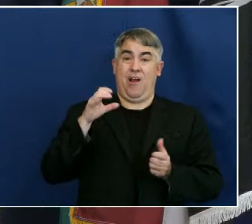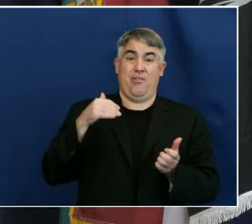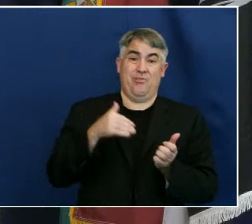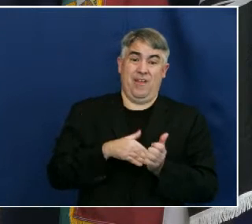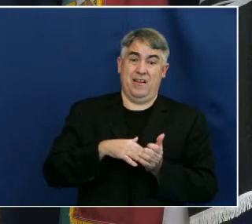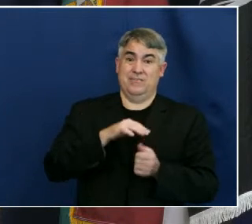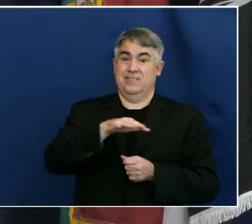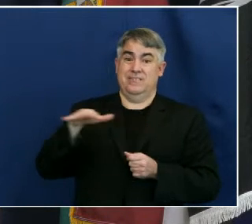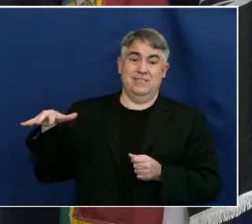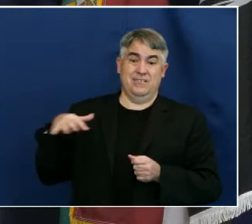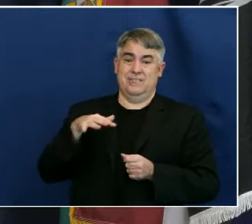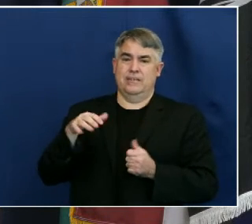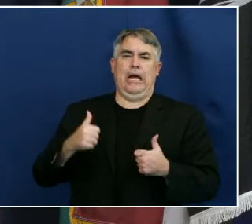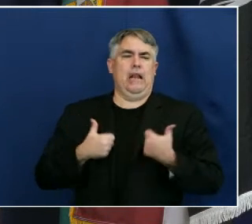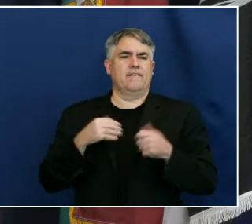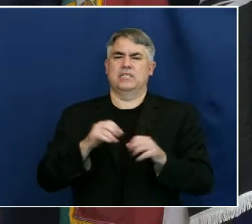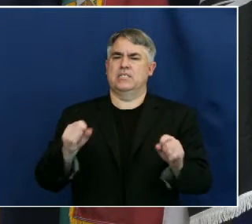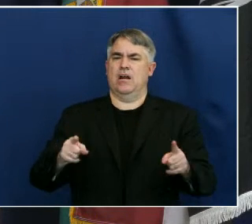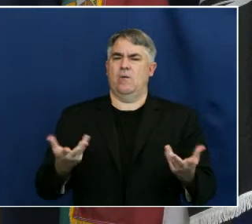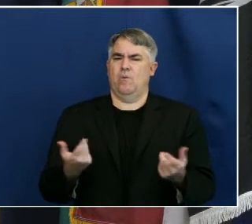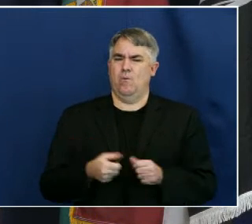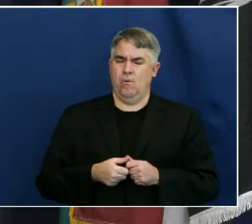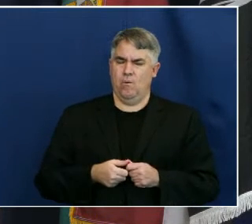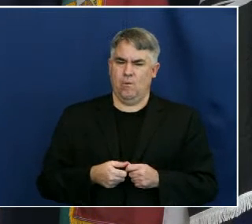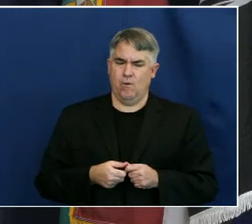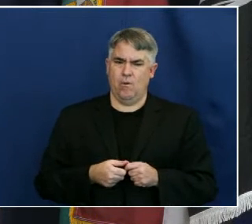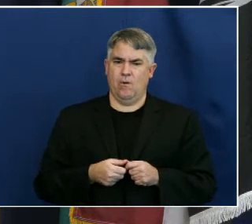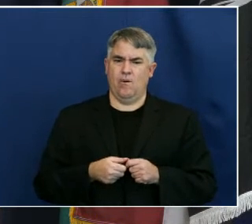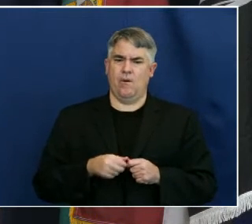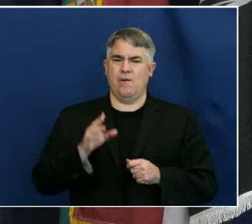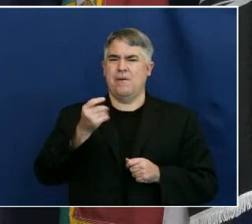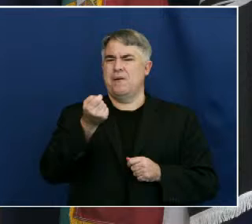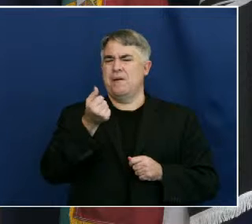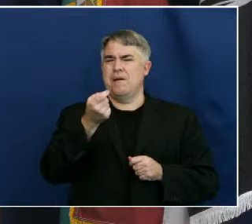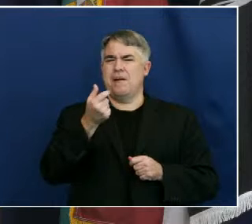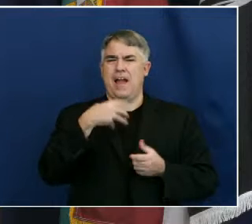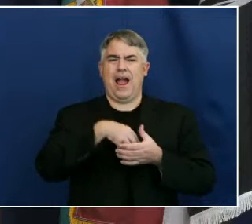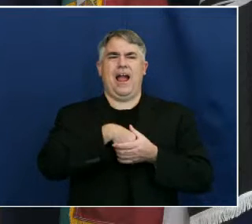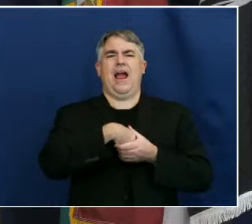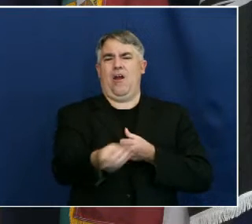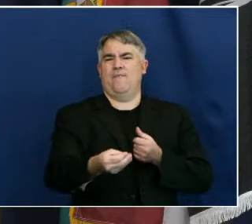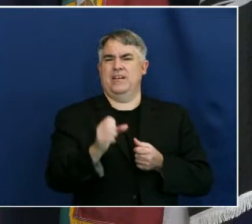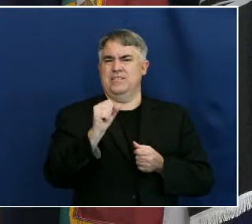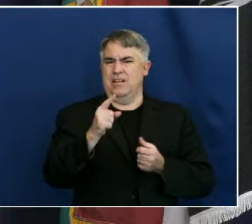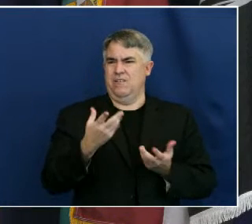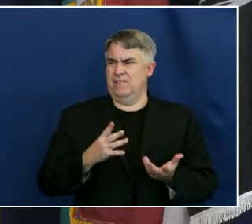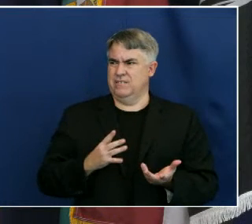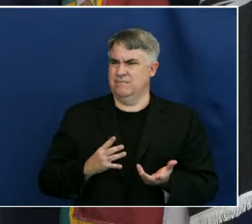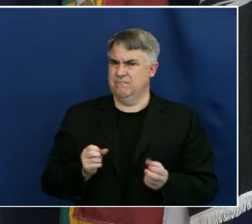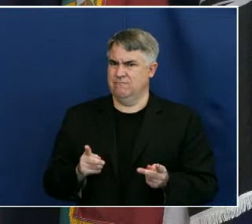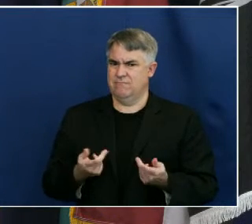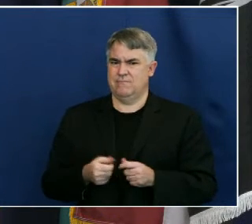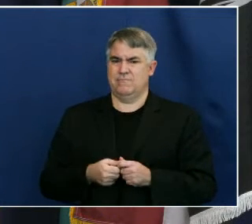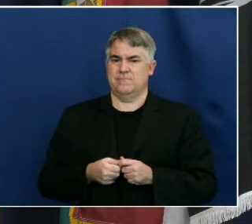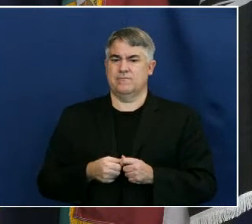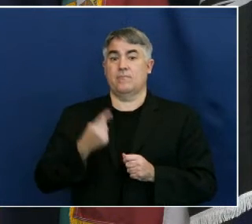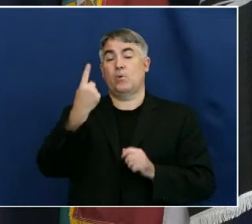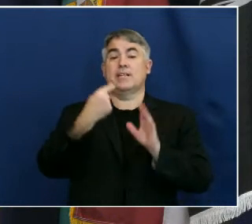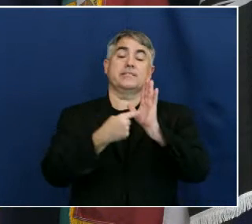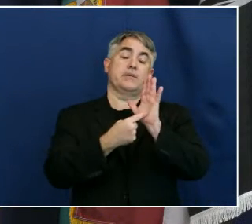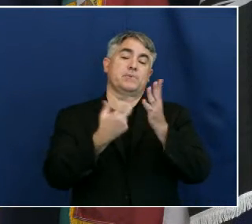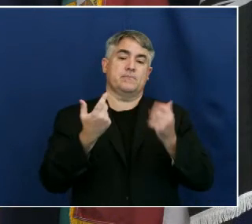of the total are going to people who are outside the county because they most likely are here. A travel nurse is an example of the type of